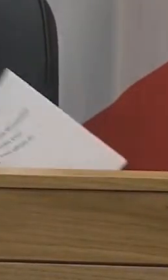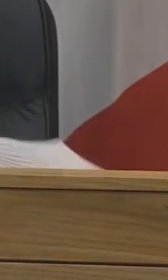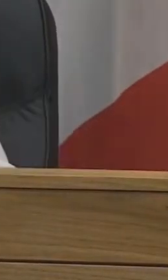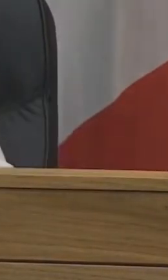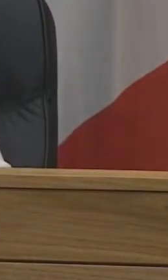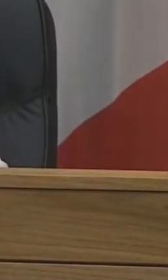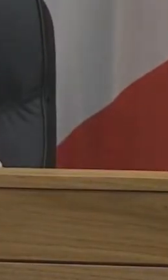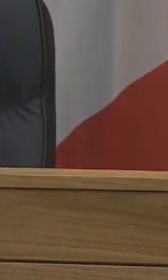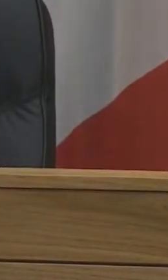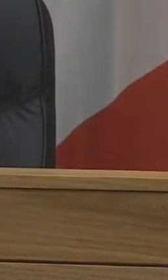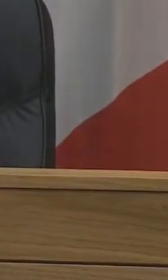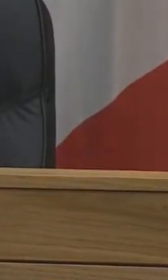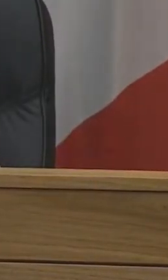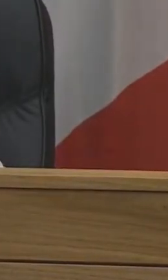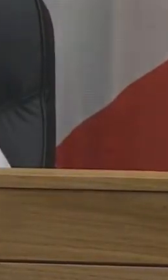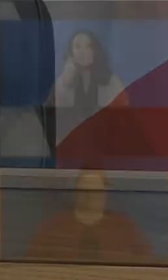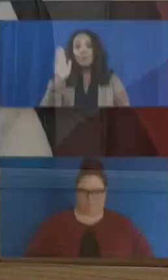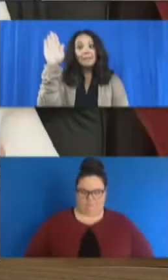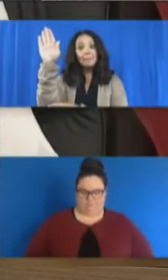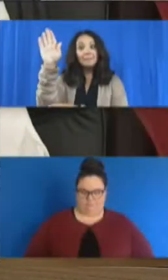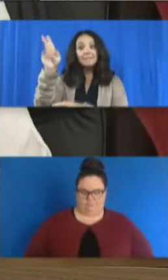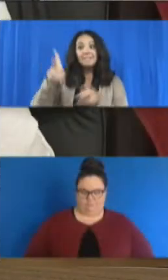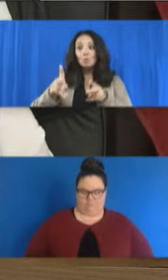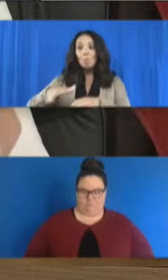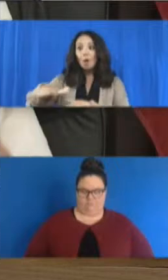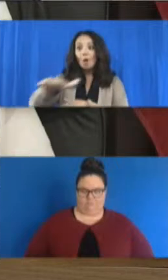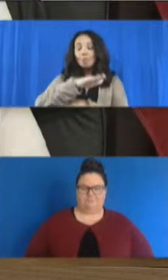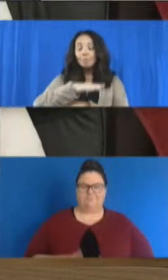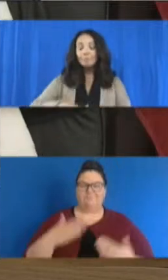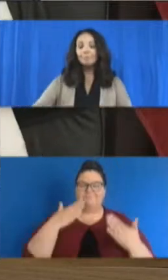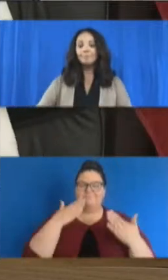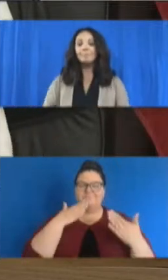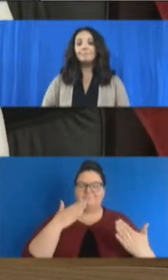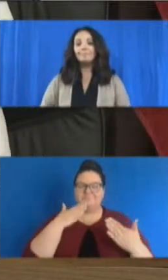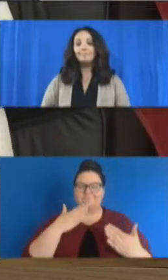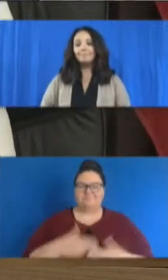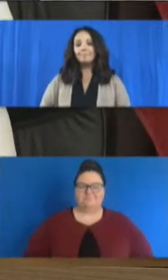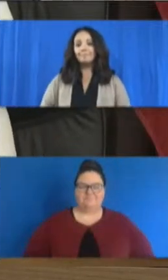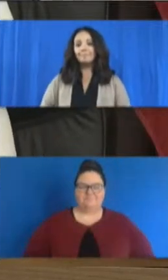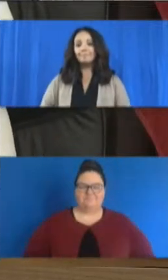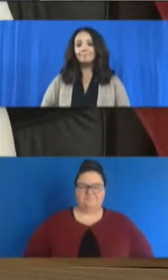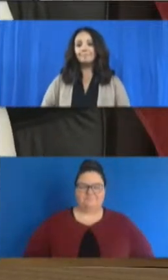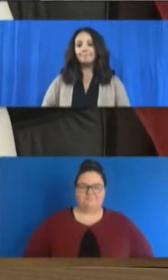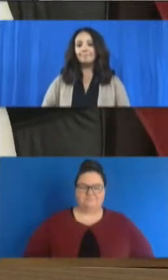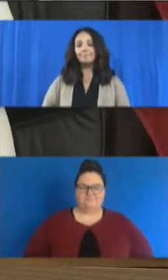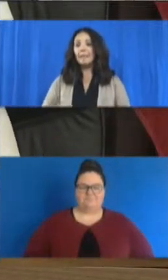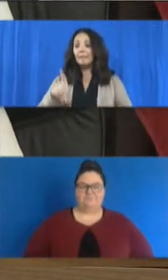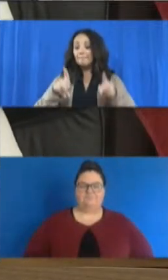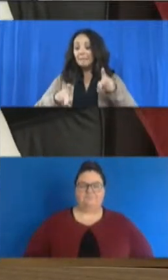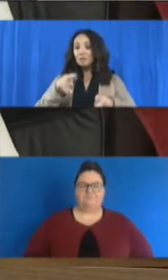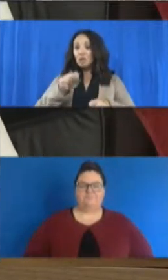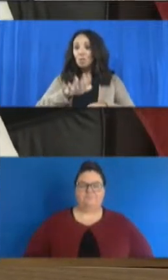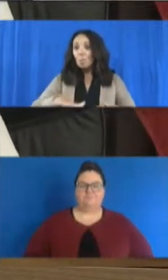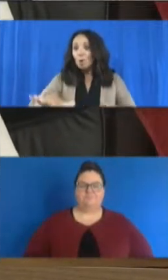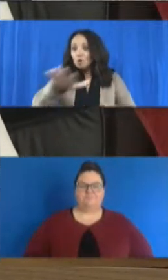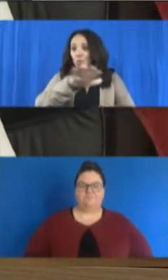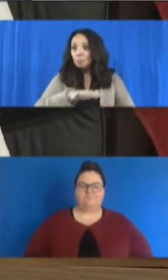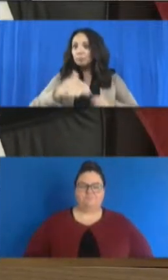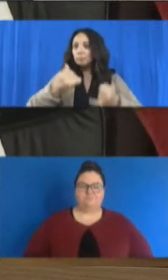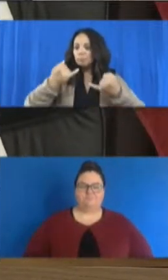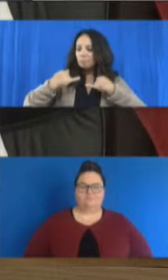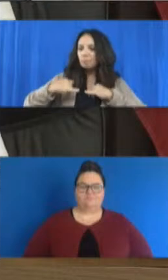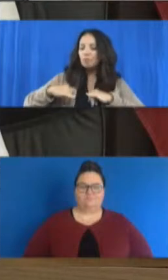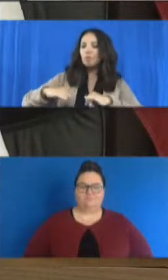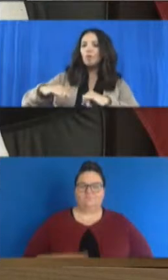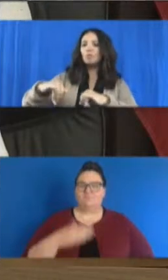Nous établissons des records chaque jour et chaque semaine pour le nombre de vaccins administrés contre la COVID-19 dans tous les coins de